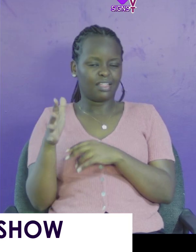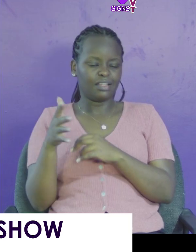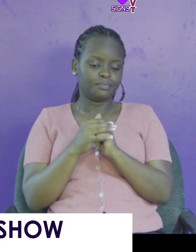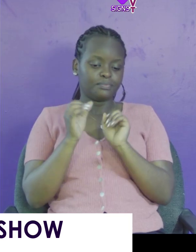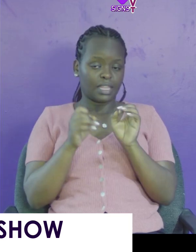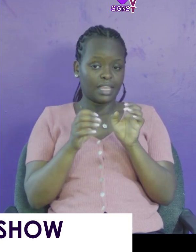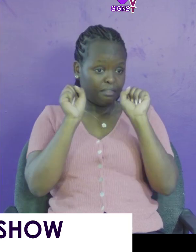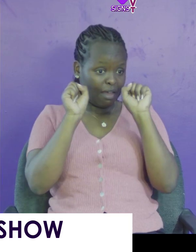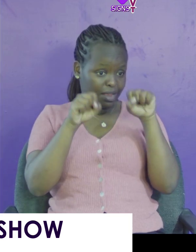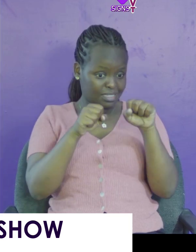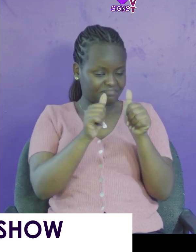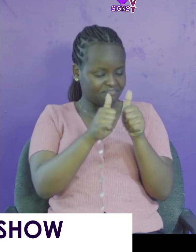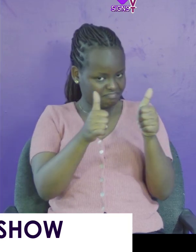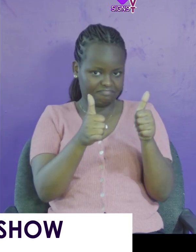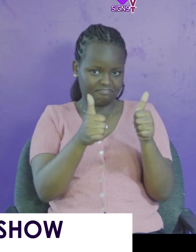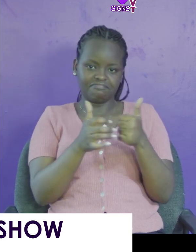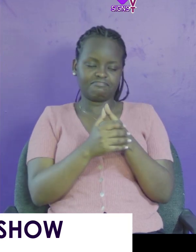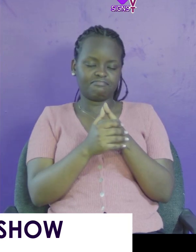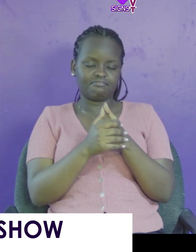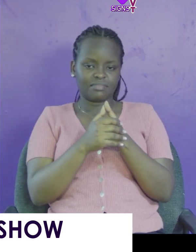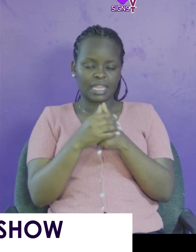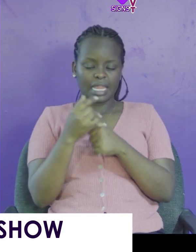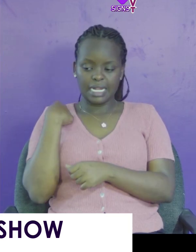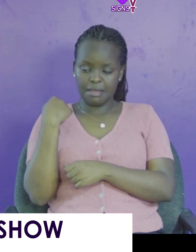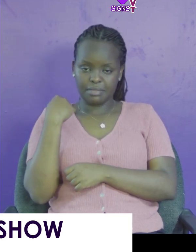sense on